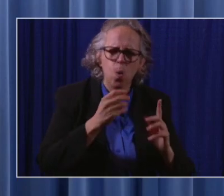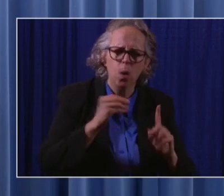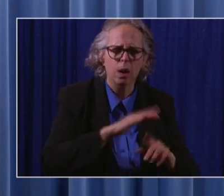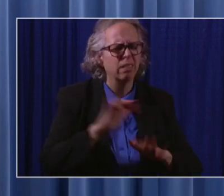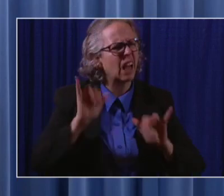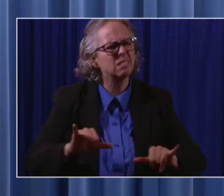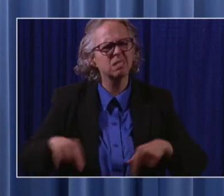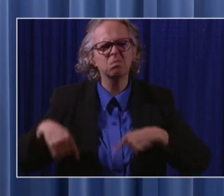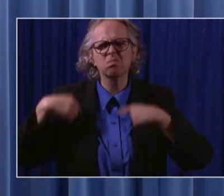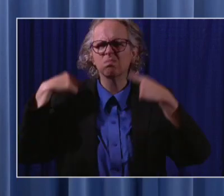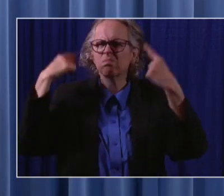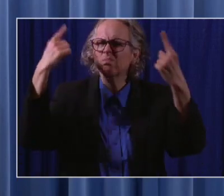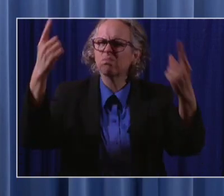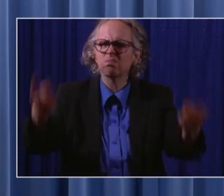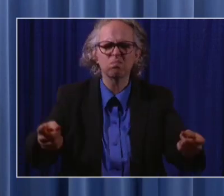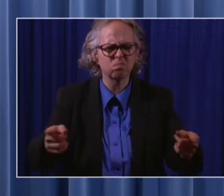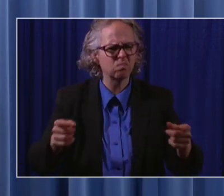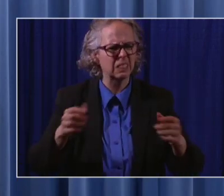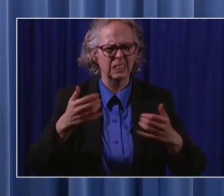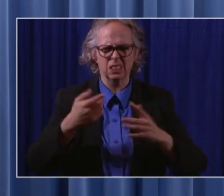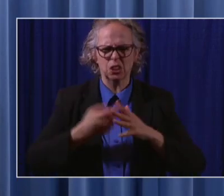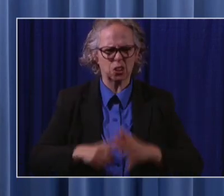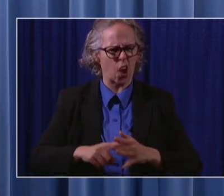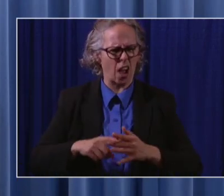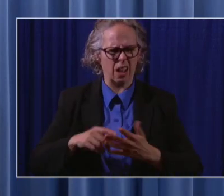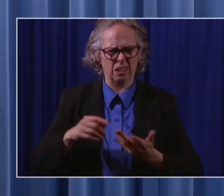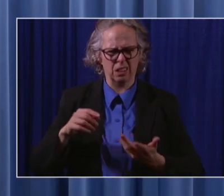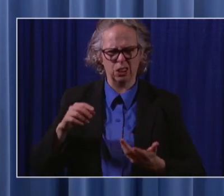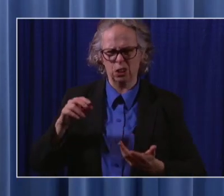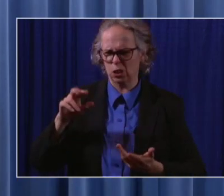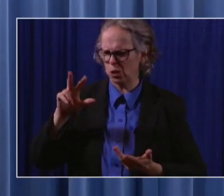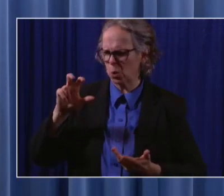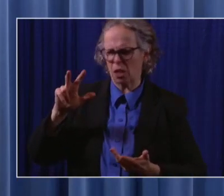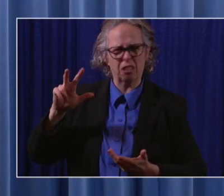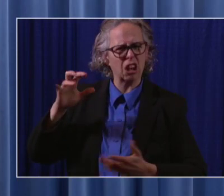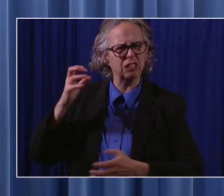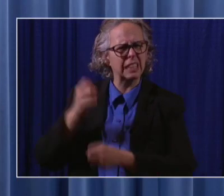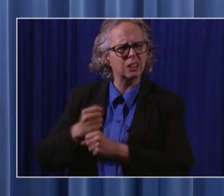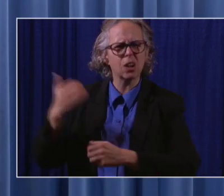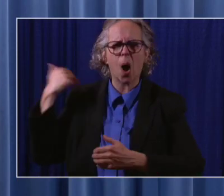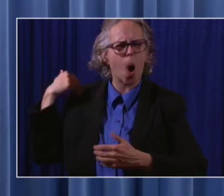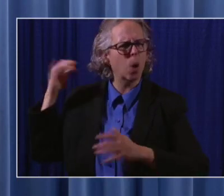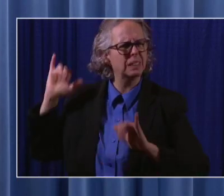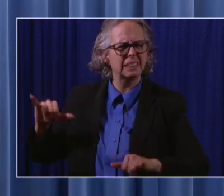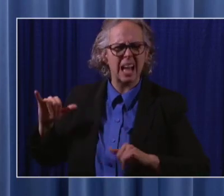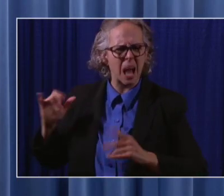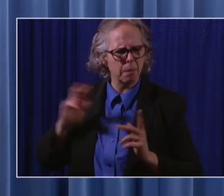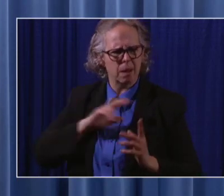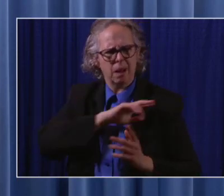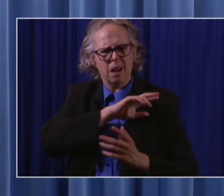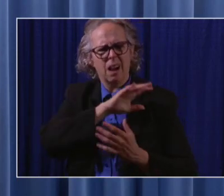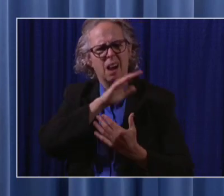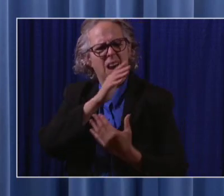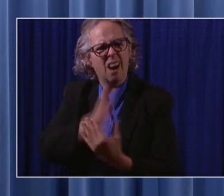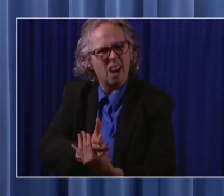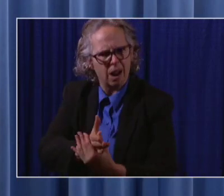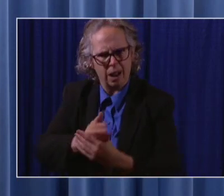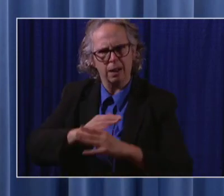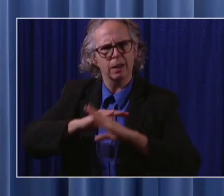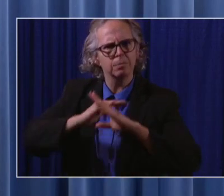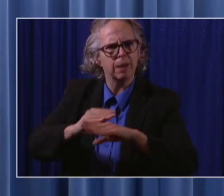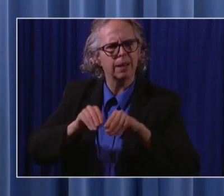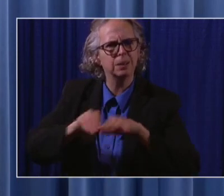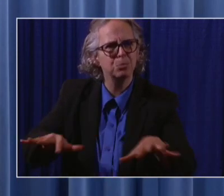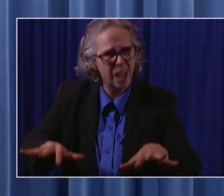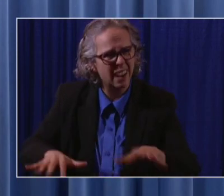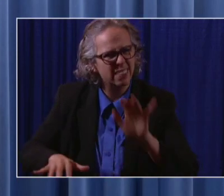back hundreds of years to intersect that. So until the great medical scientists